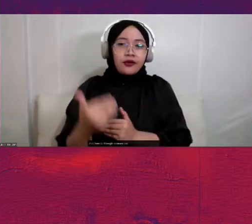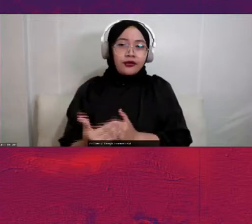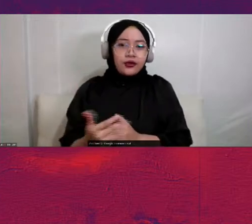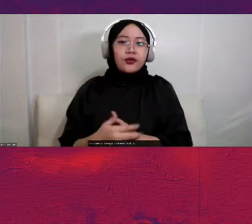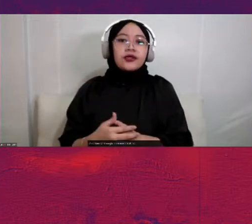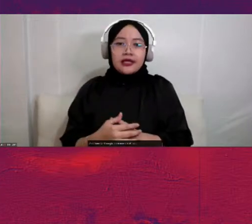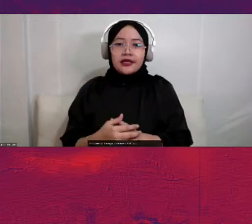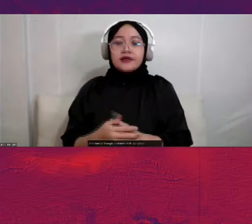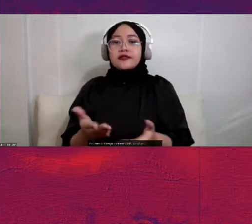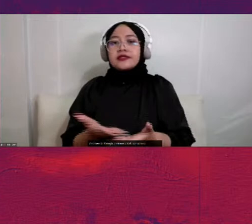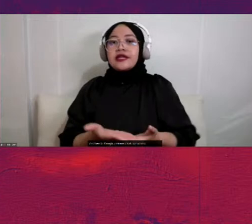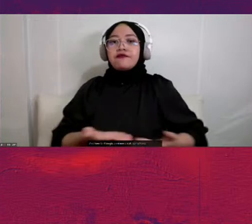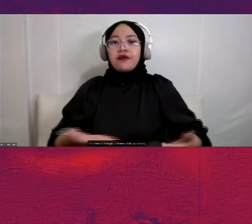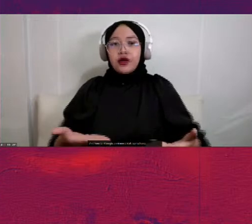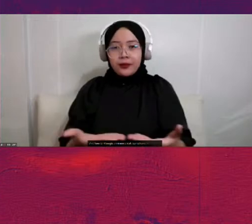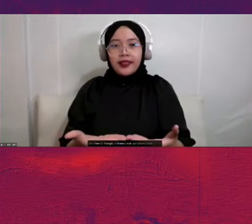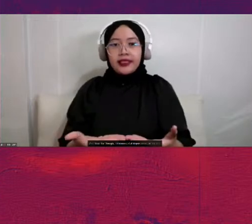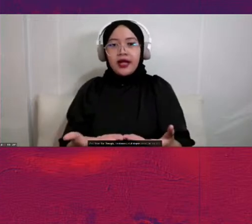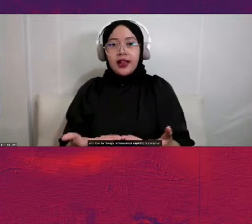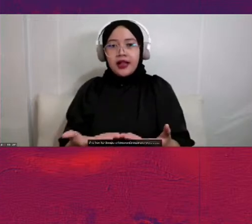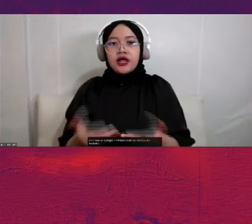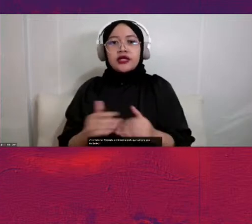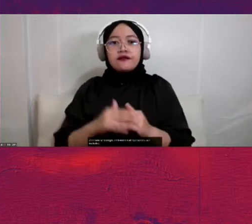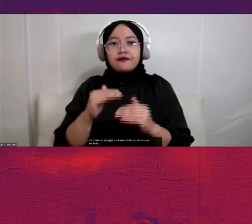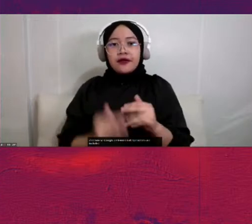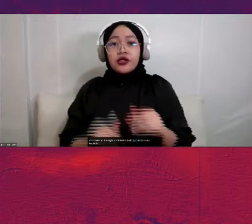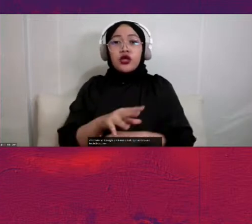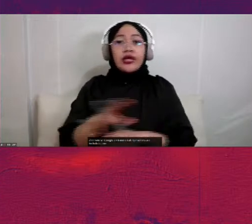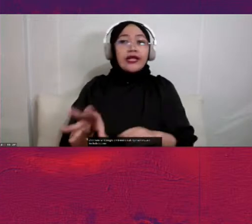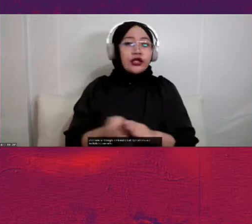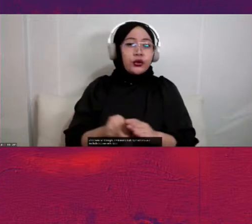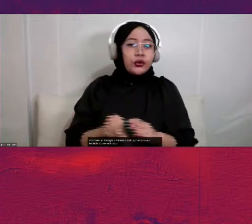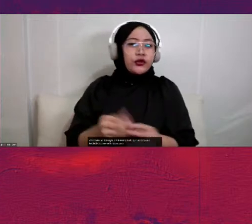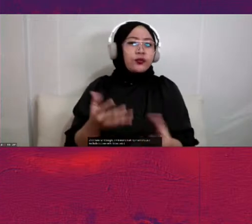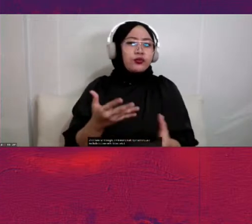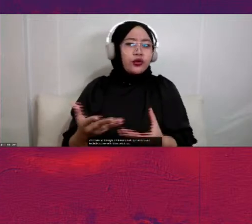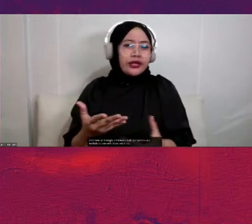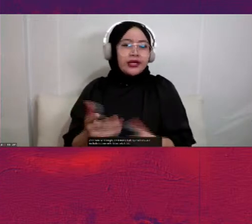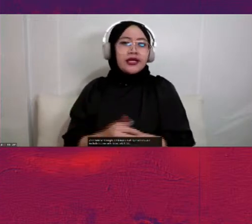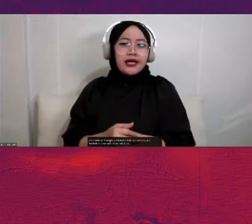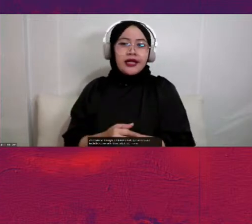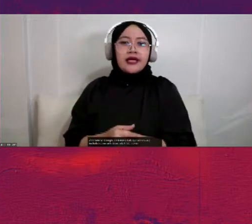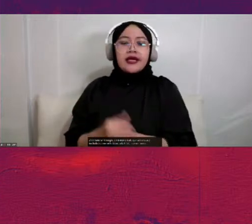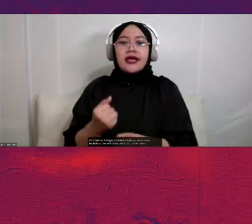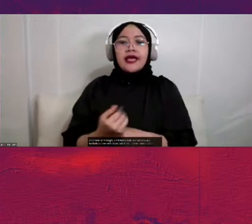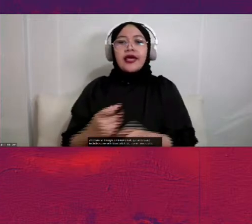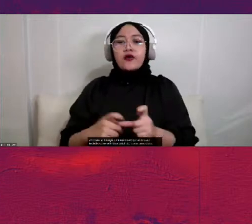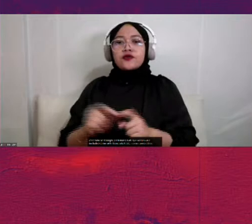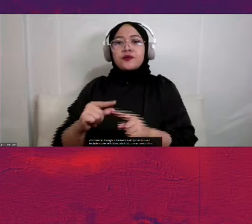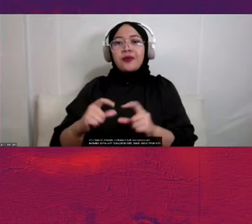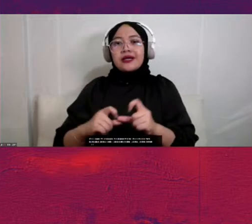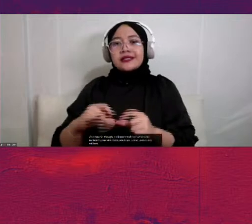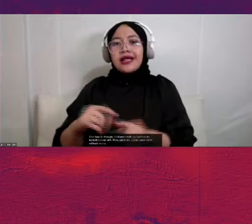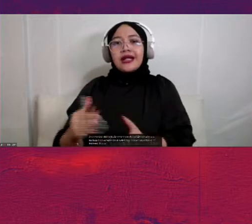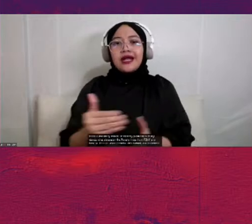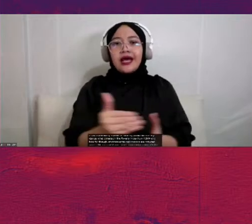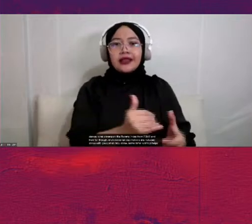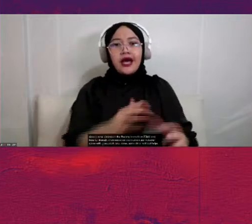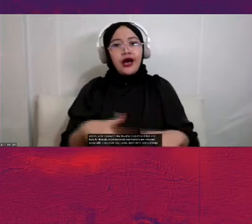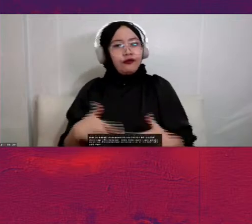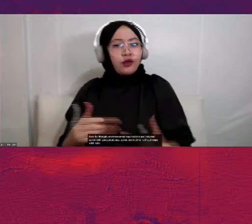environmental deprivations are included, some with geospatial data, some other without household